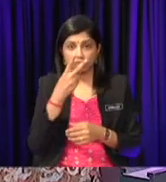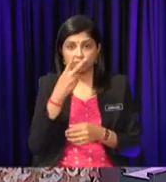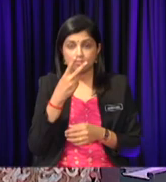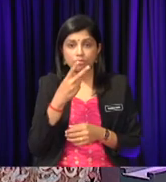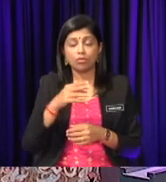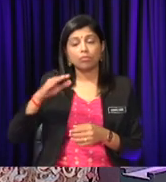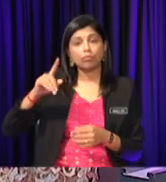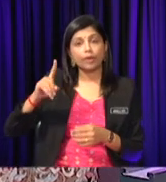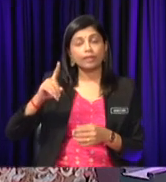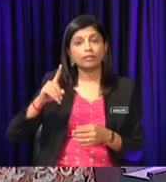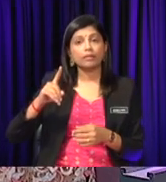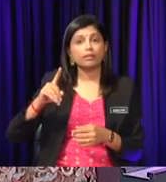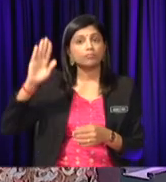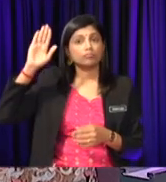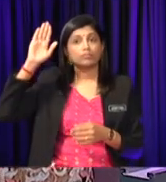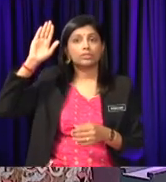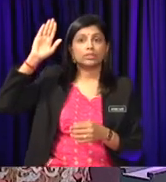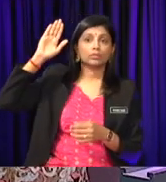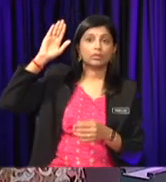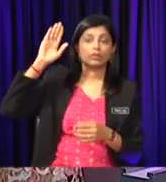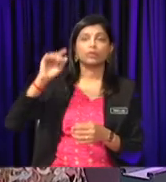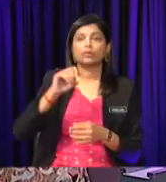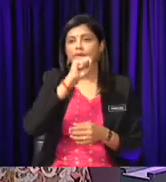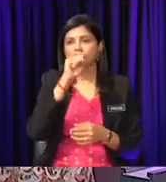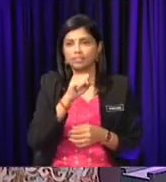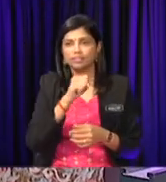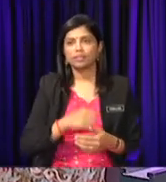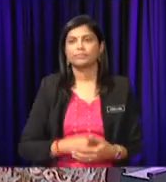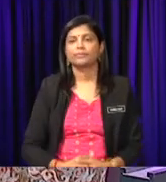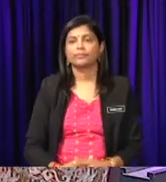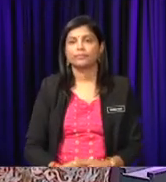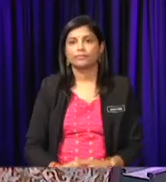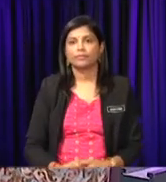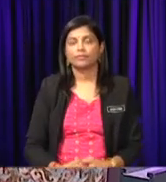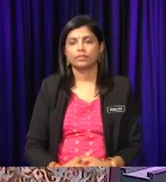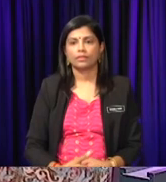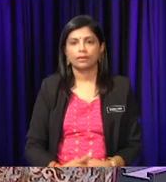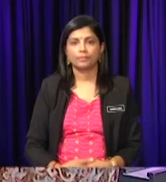Shuen Lin putting up her hand. Do you have a question for me, Shuen Lin?